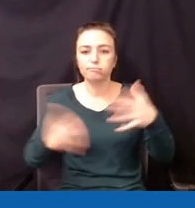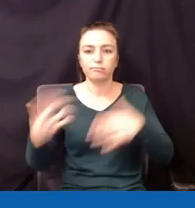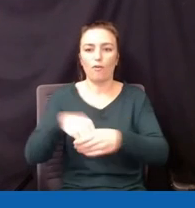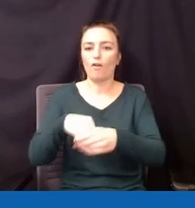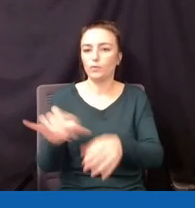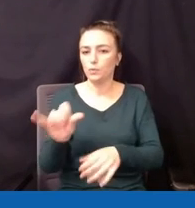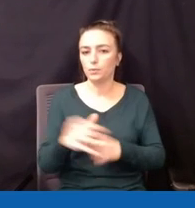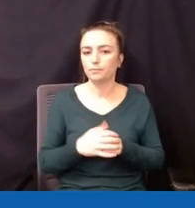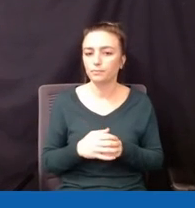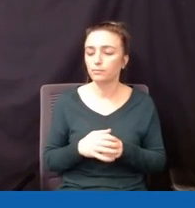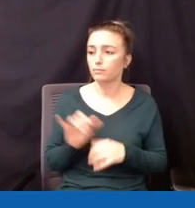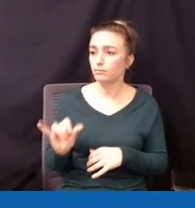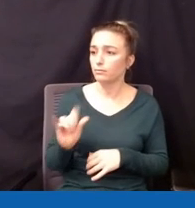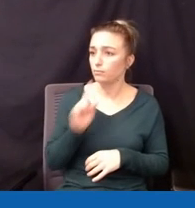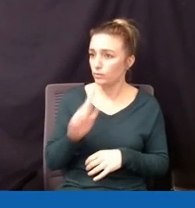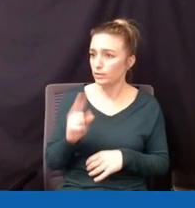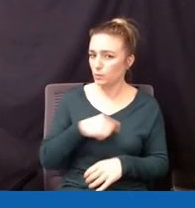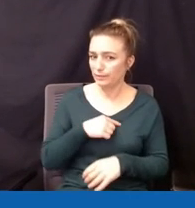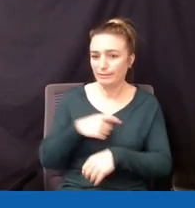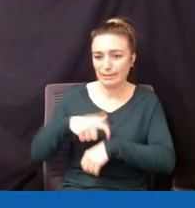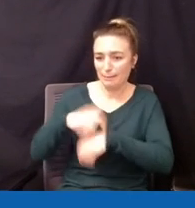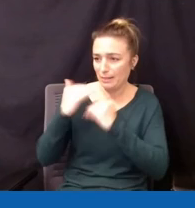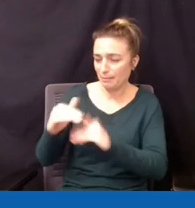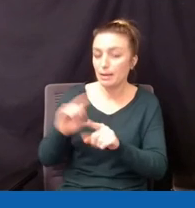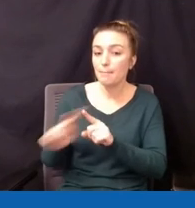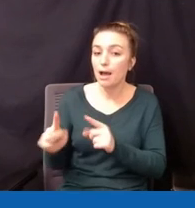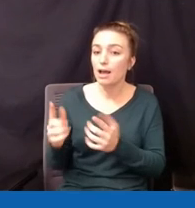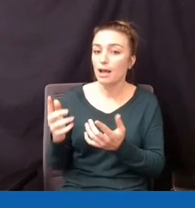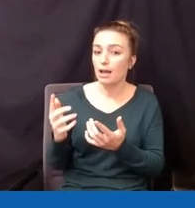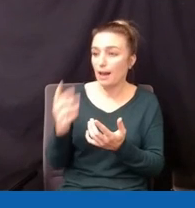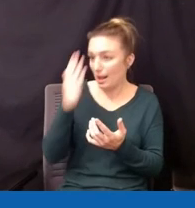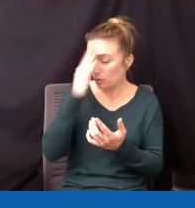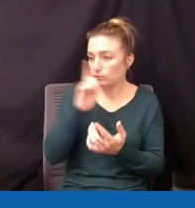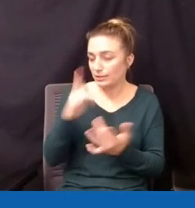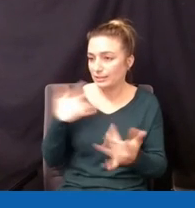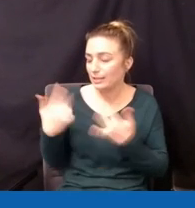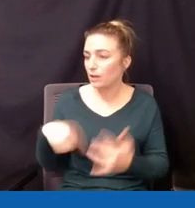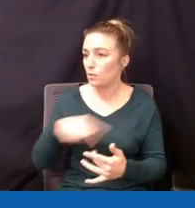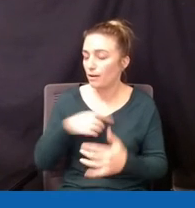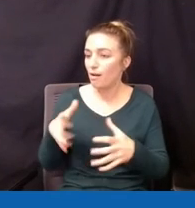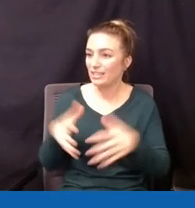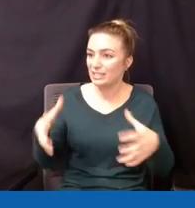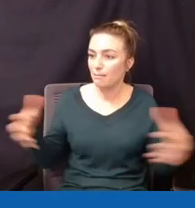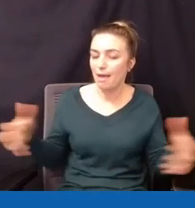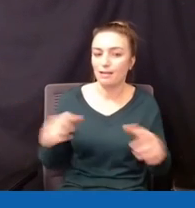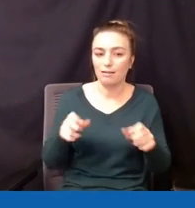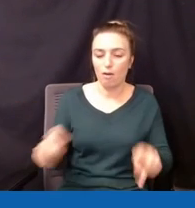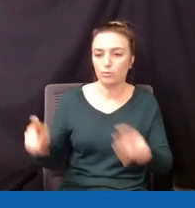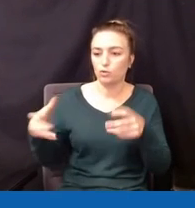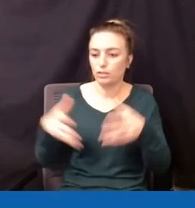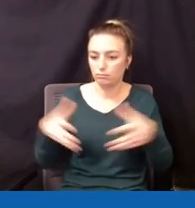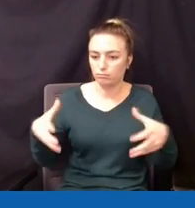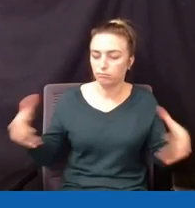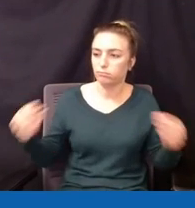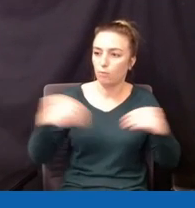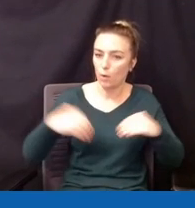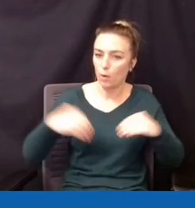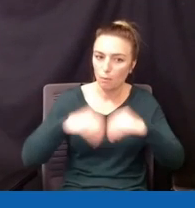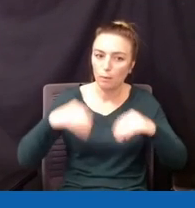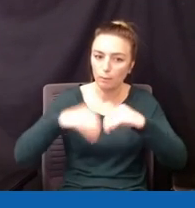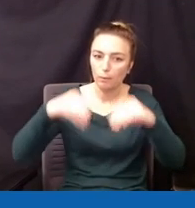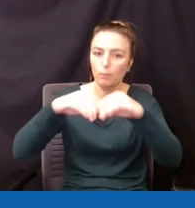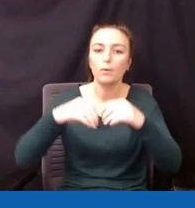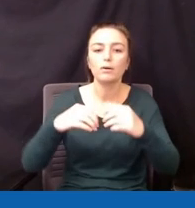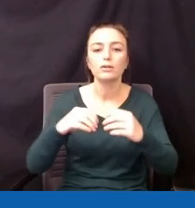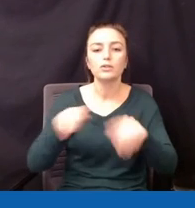so exciting and so wonderful because we're expanding, right, the opportunities to provide more equitable care when it